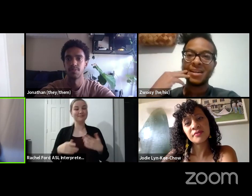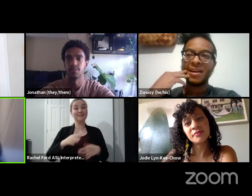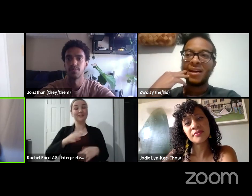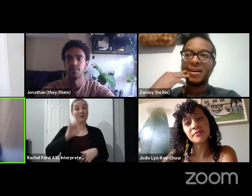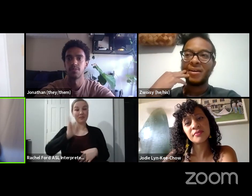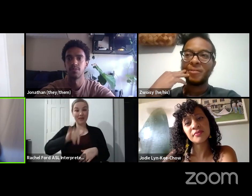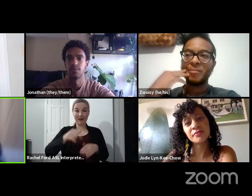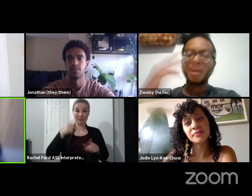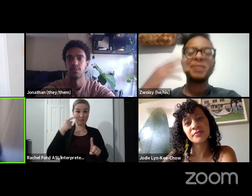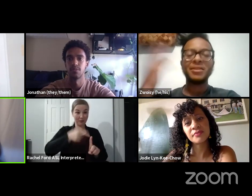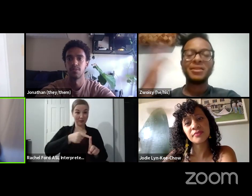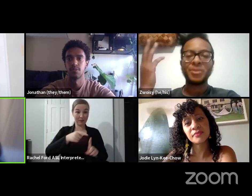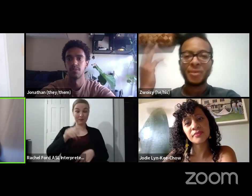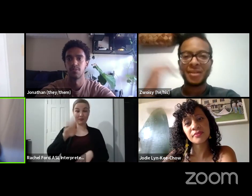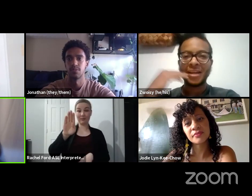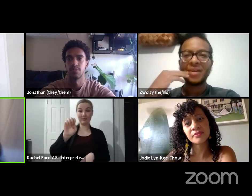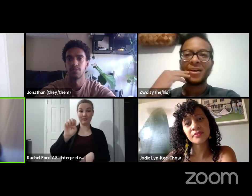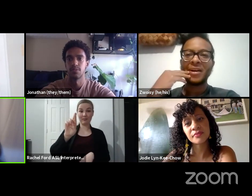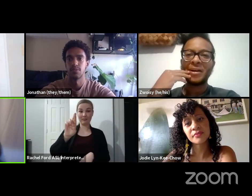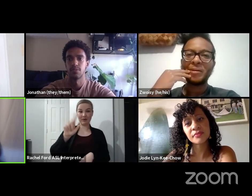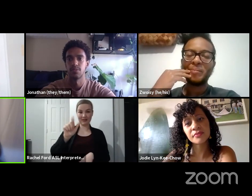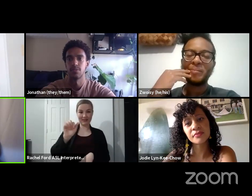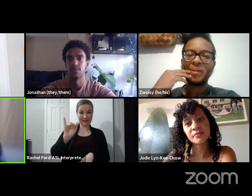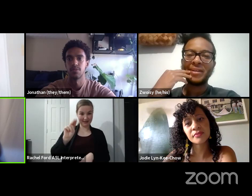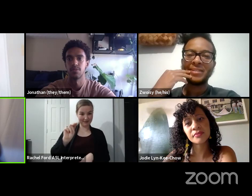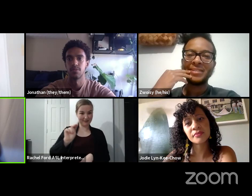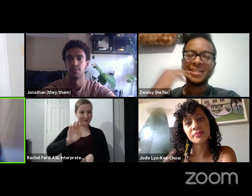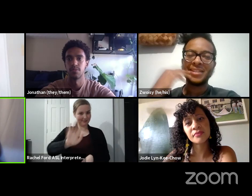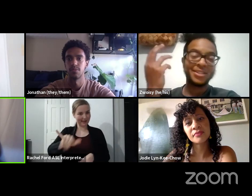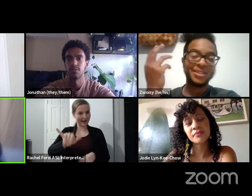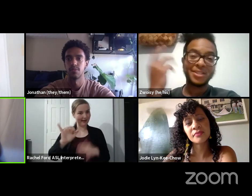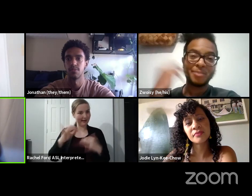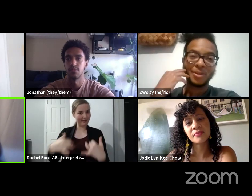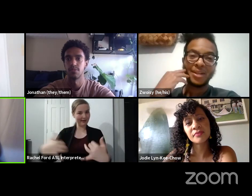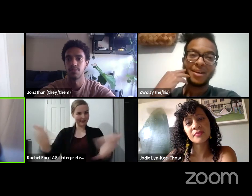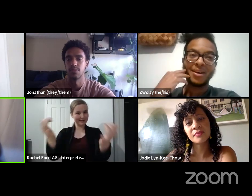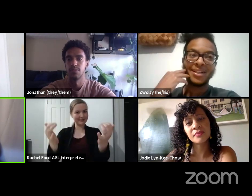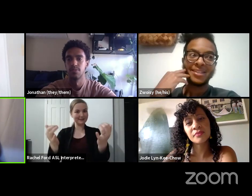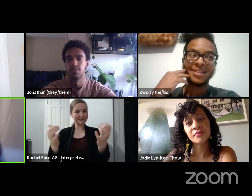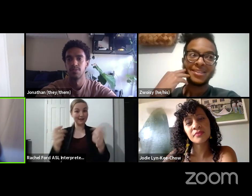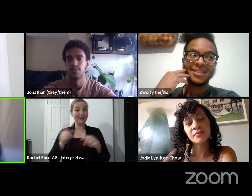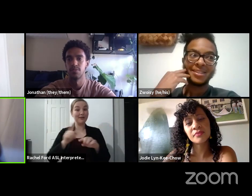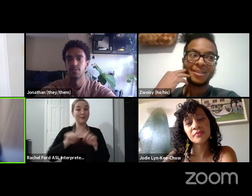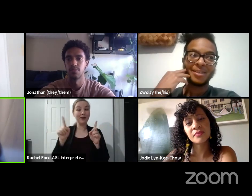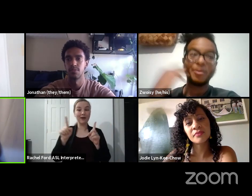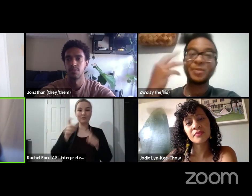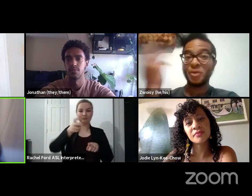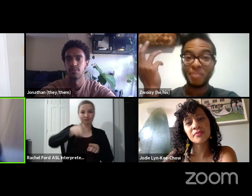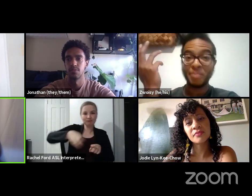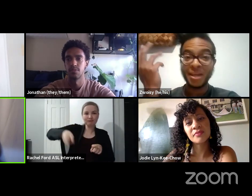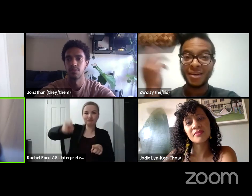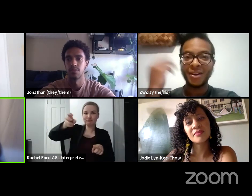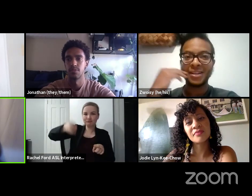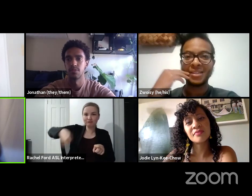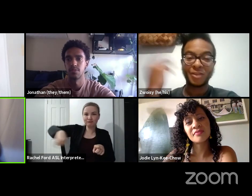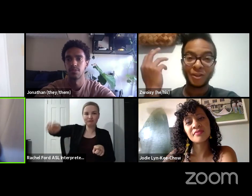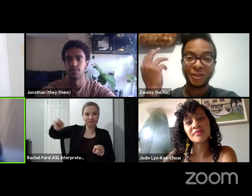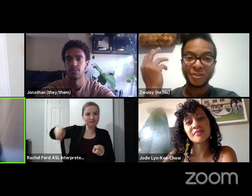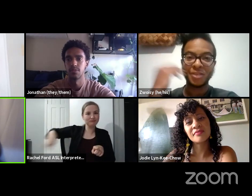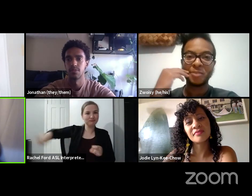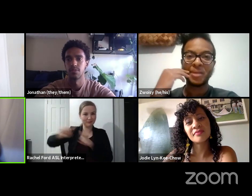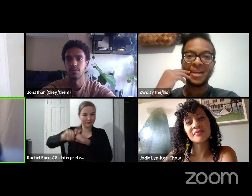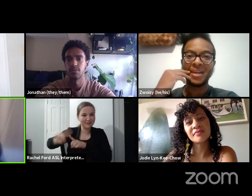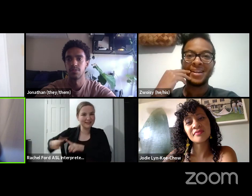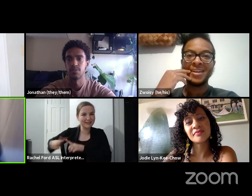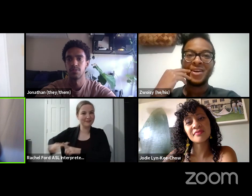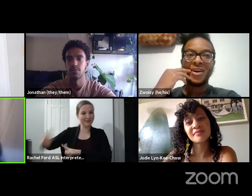audience. I mean, it toured later, but initially just the Berlin audience, a mostly European audience or